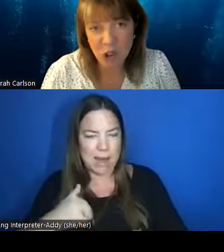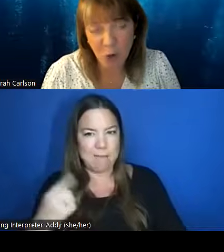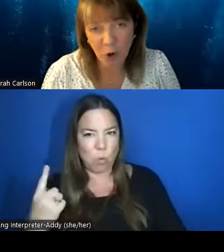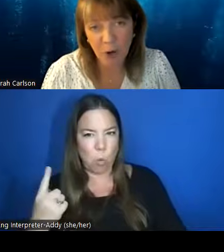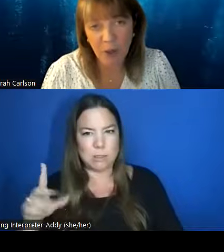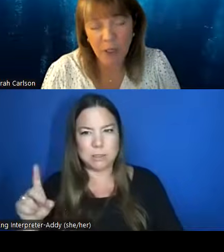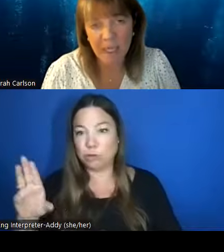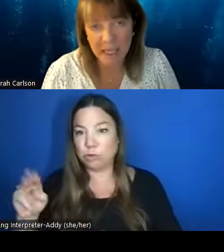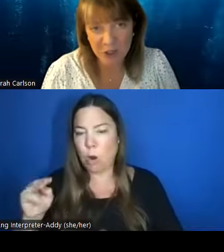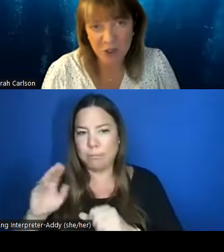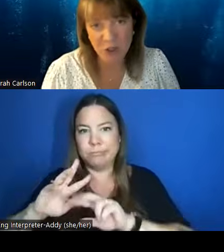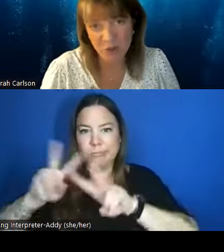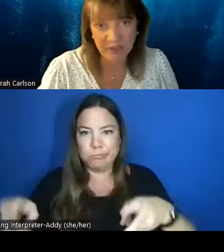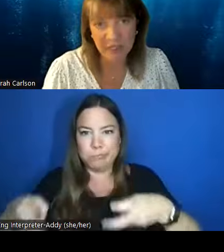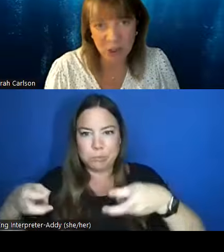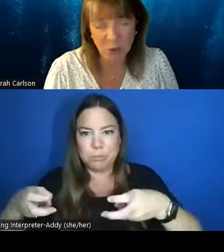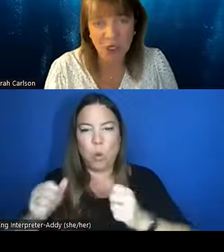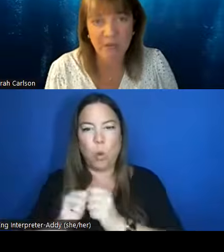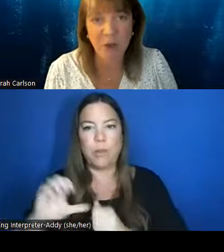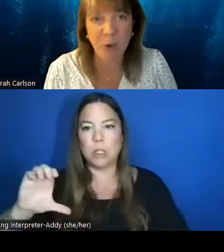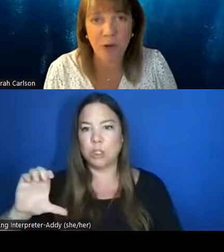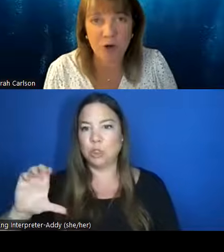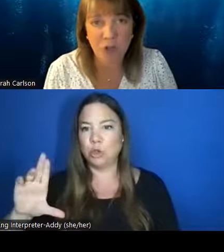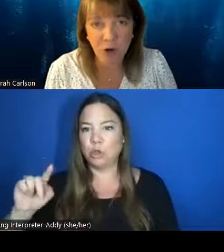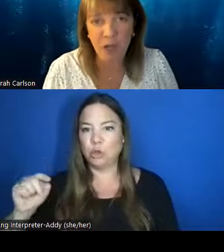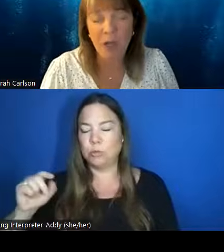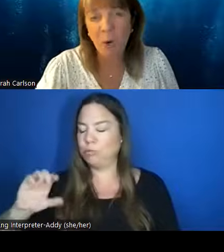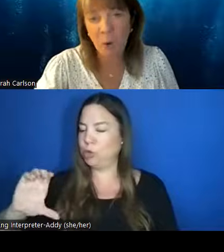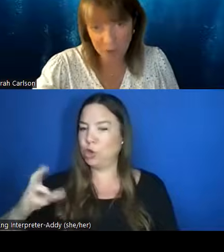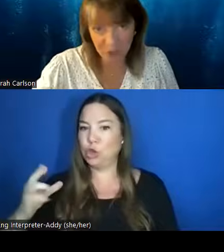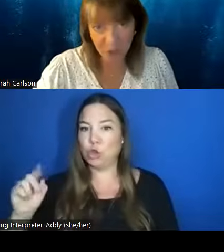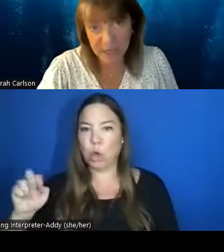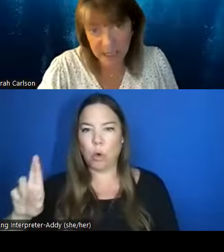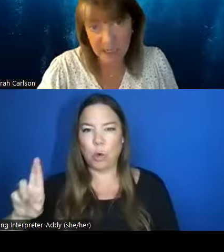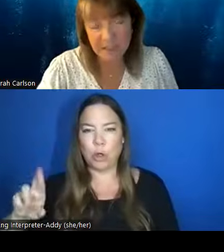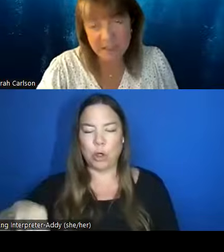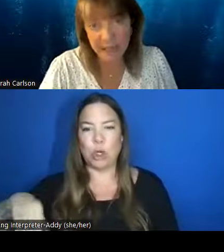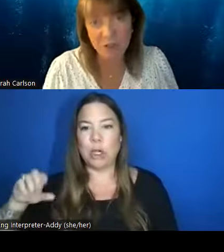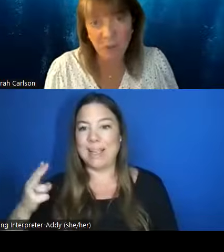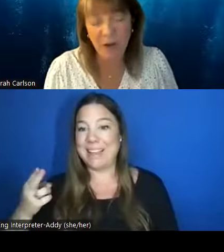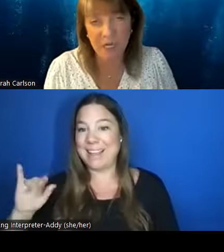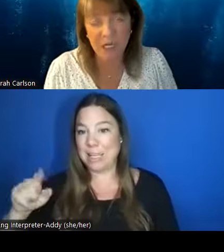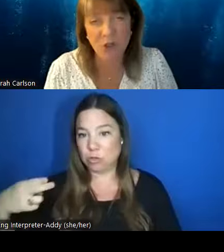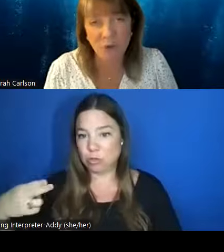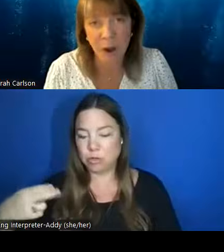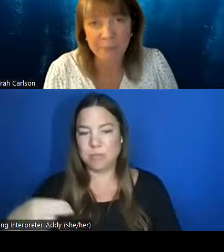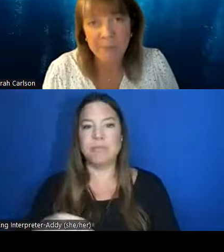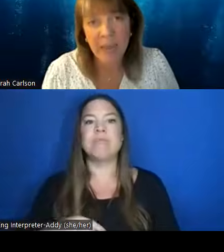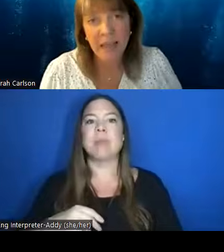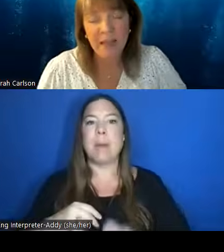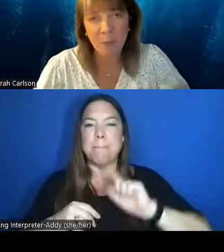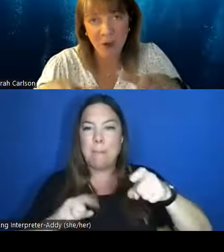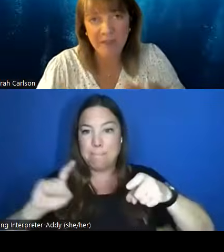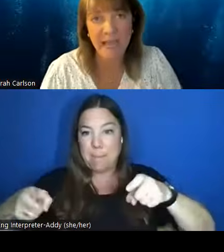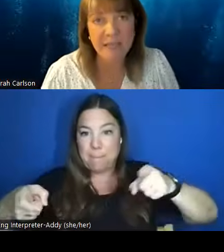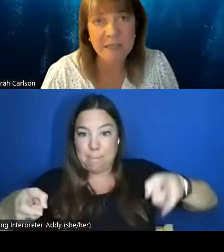a choker hitch. So sort of like a choke chain that you put on your dog. We put 3 slings around each drum